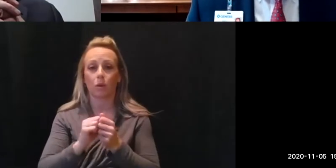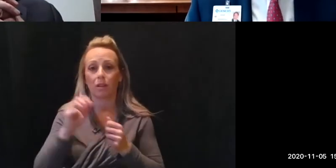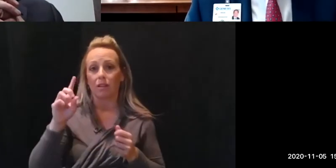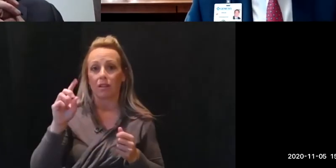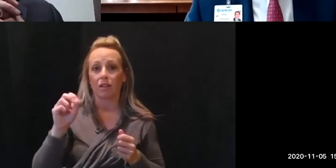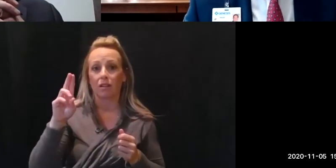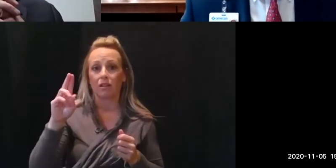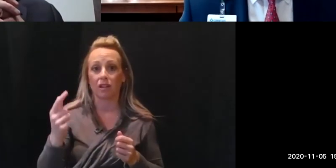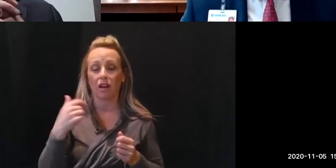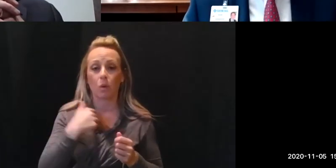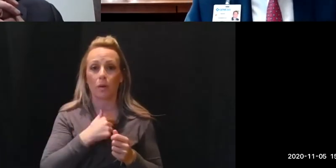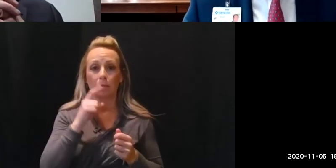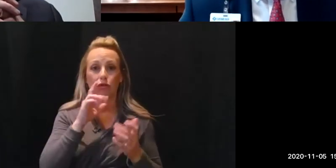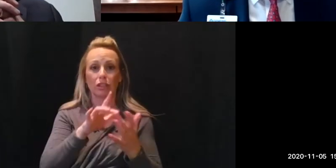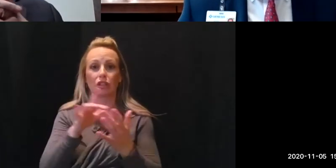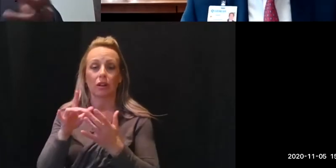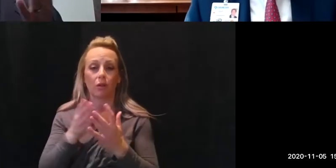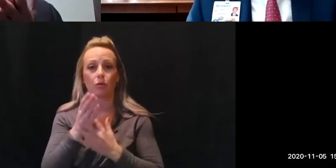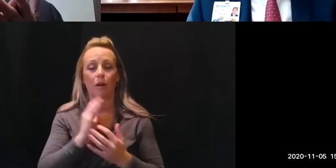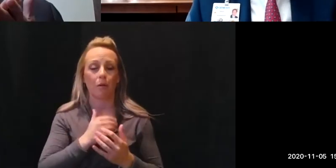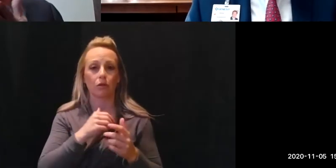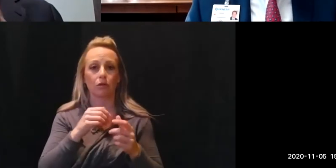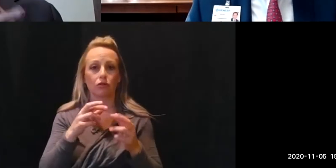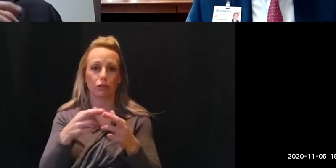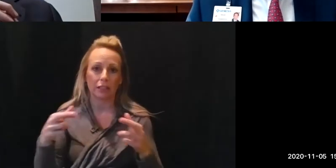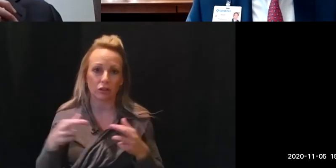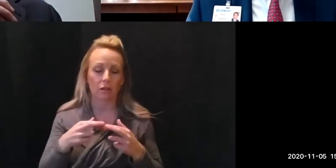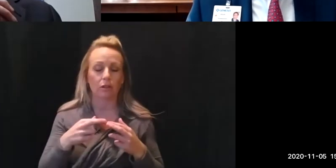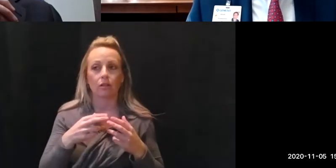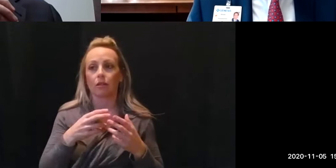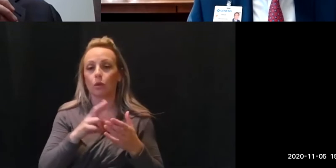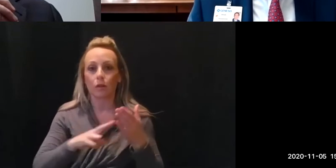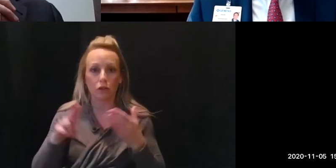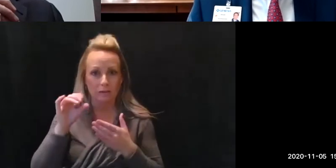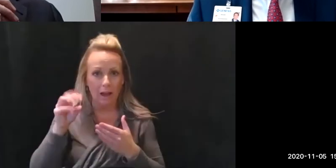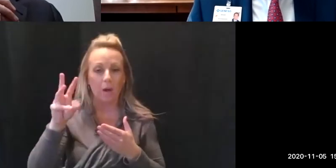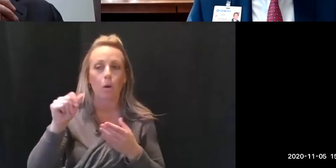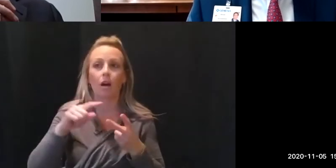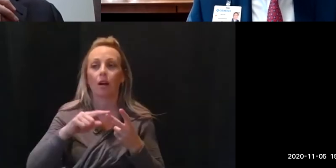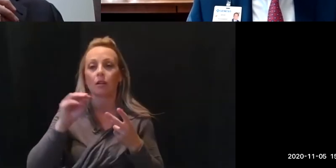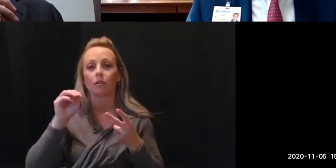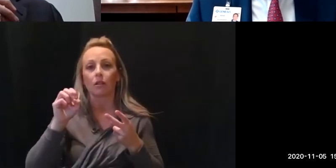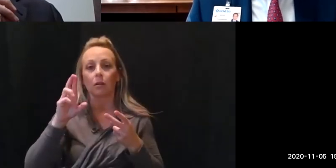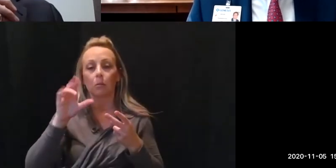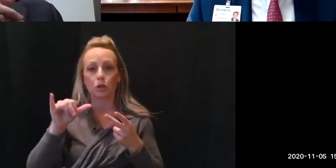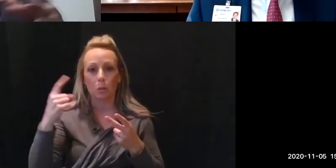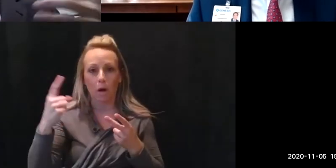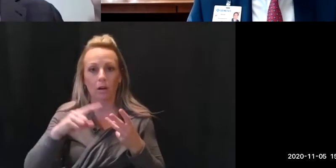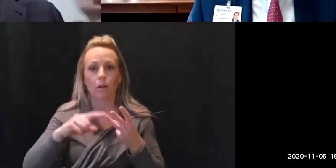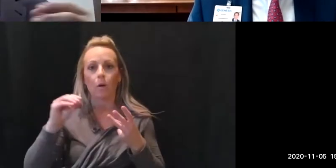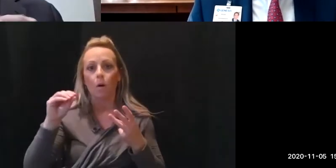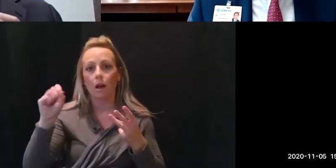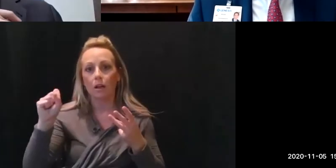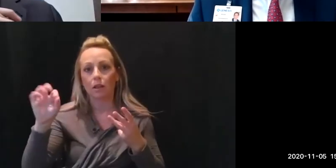we've been reaching out throughout our region, whether it's the University of Iowa, Mercy One, OSF, all of